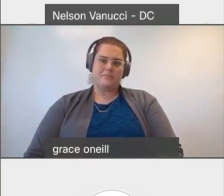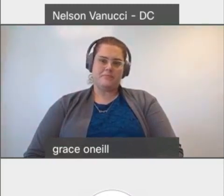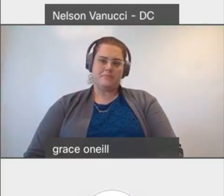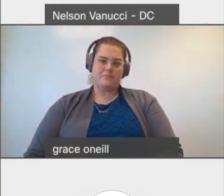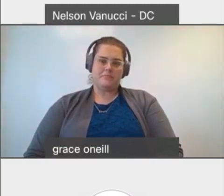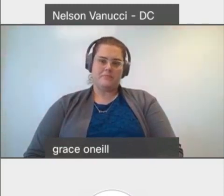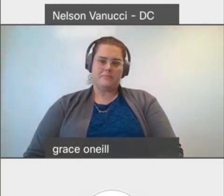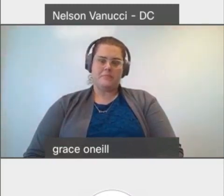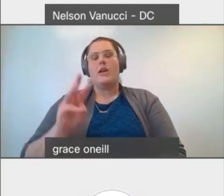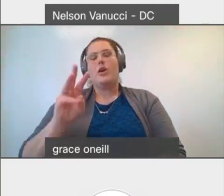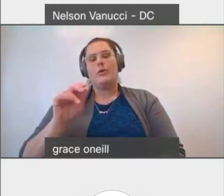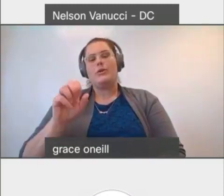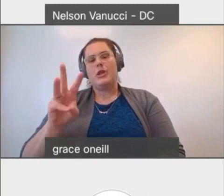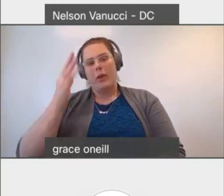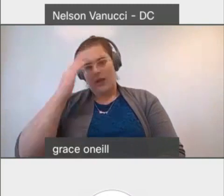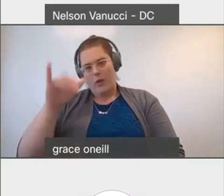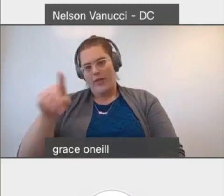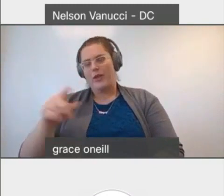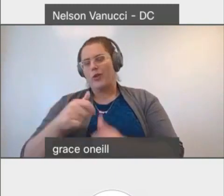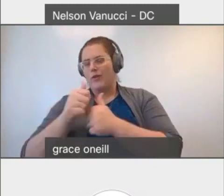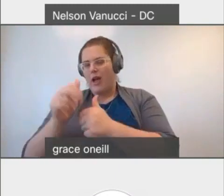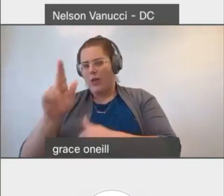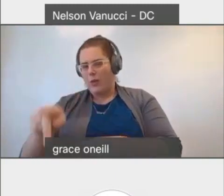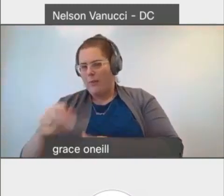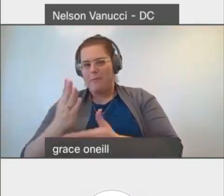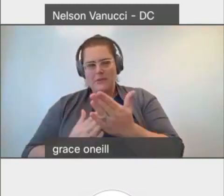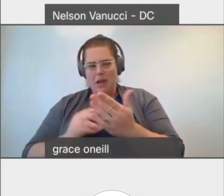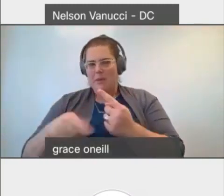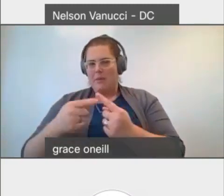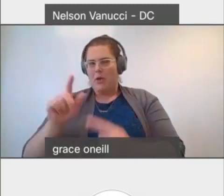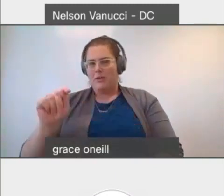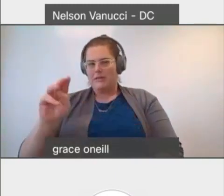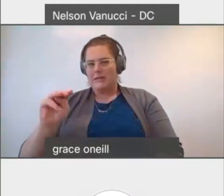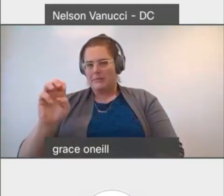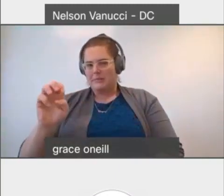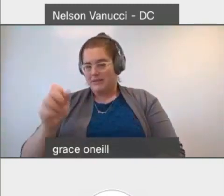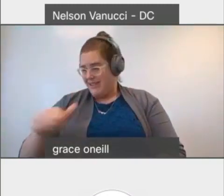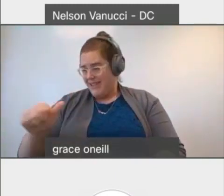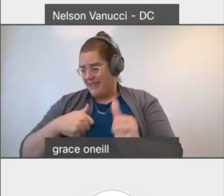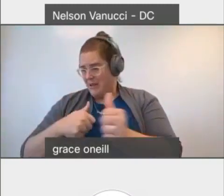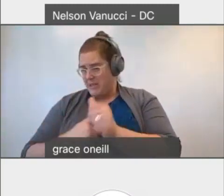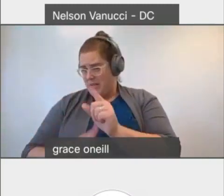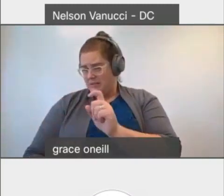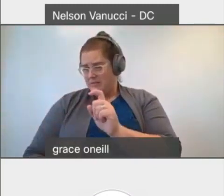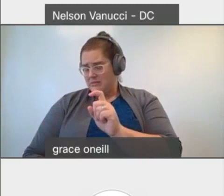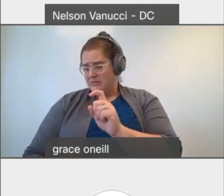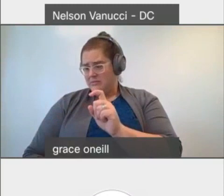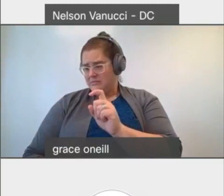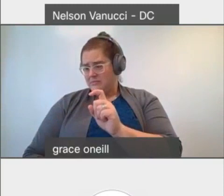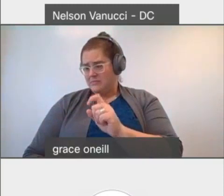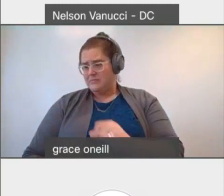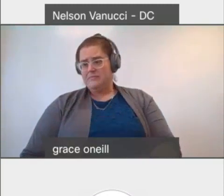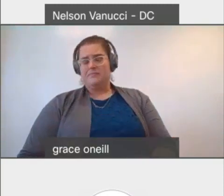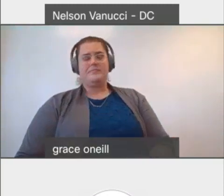And Winslow, I know you've followed up on this some. I don't know if there is any update. So,